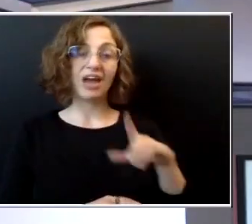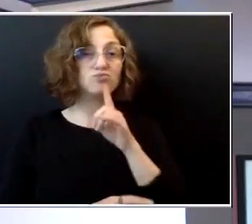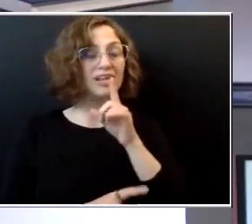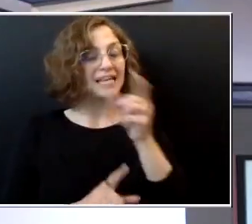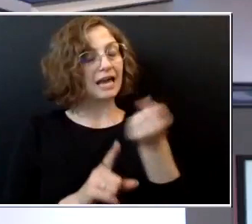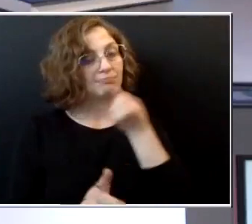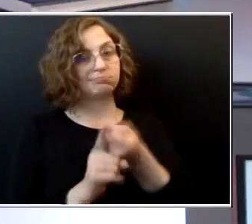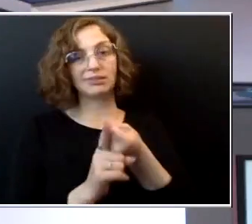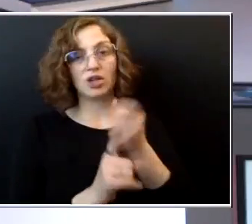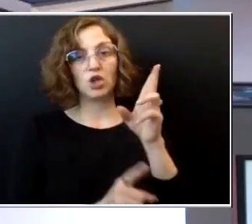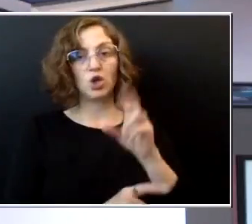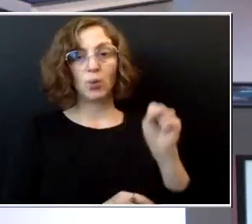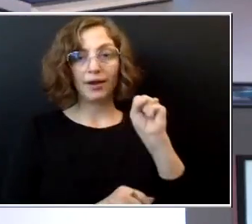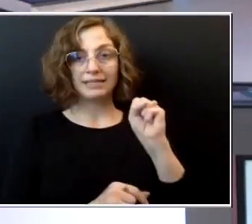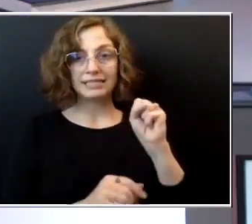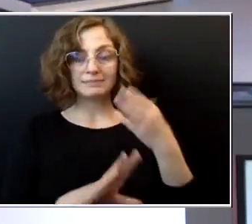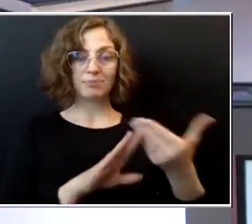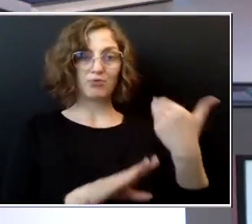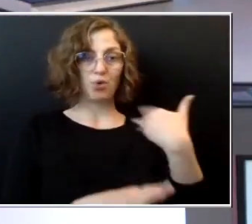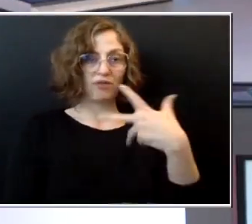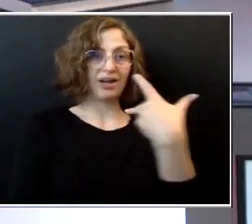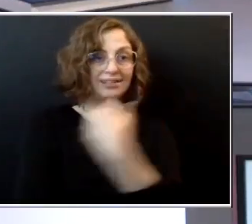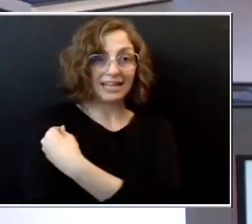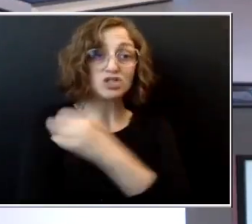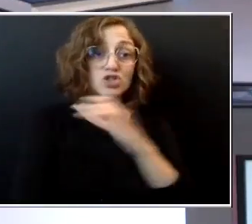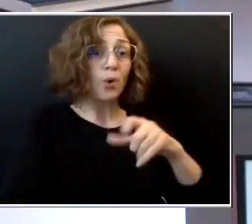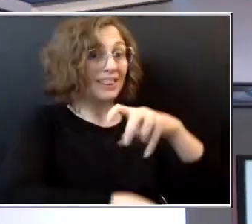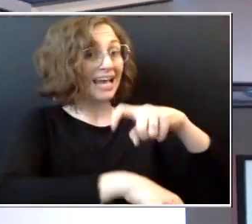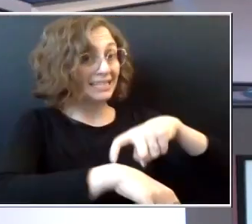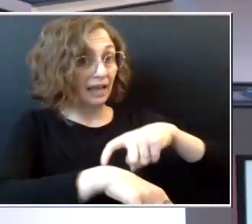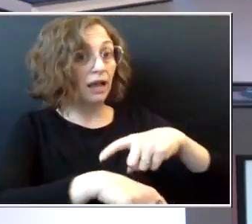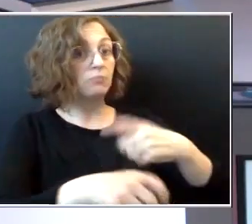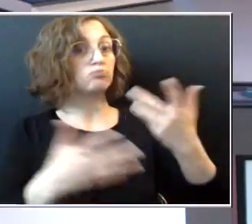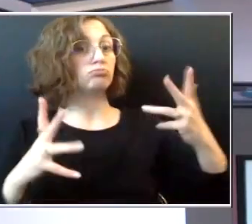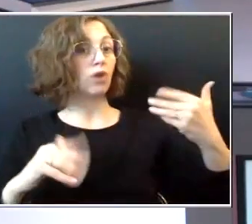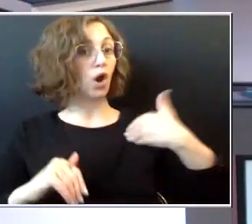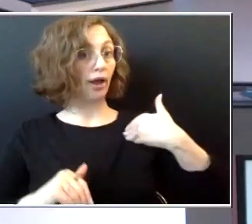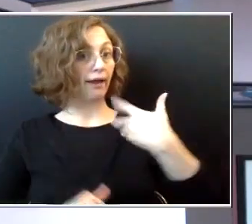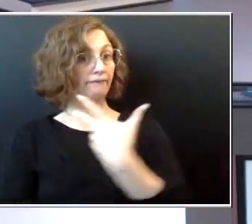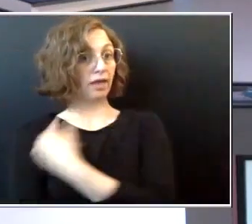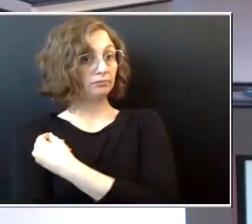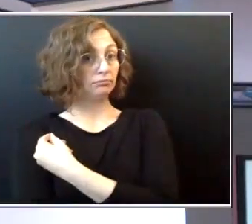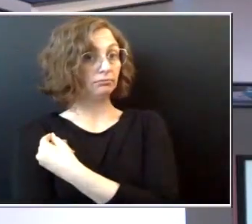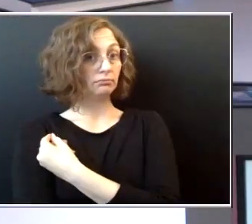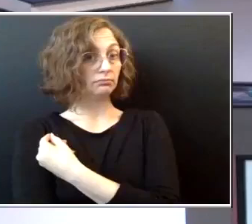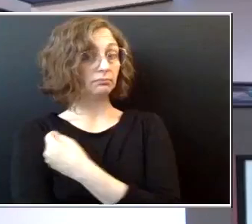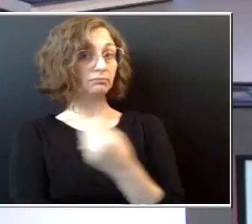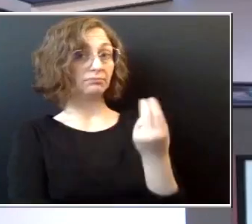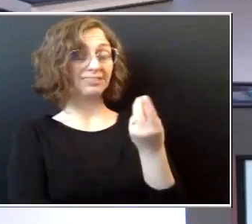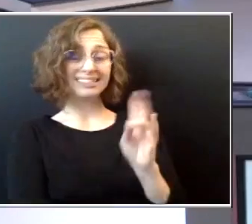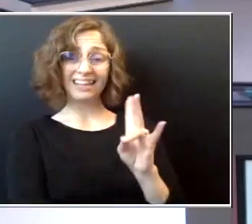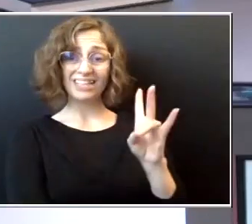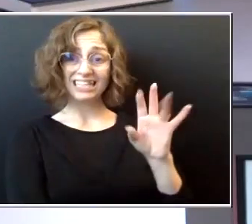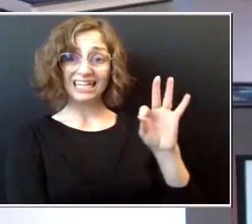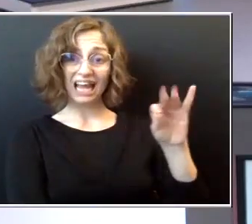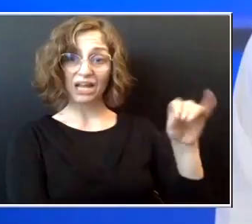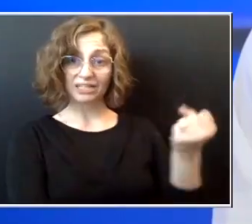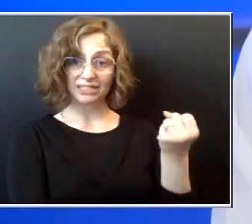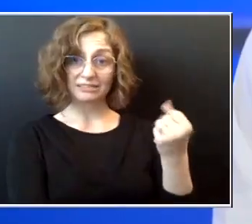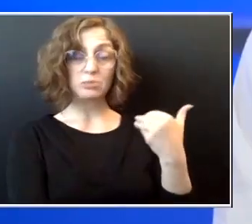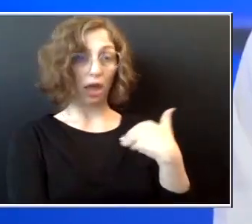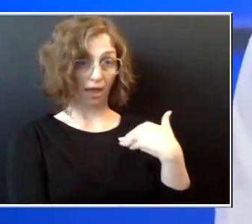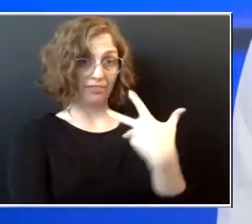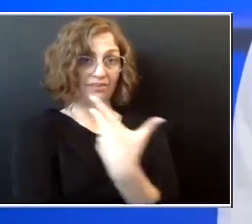right? There was a vaccine, yeah. There was a vaccine by 1790s. Isn't that crazy? And that's why we have the word